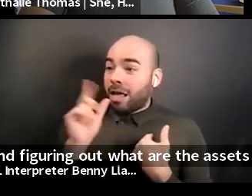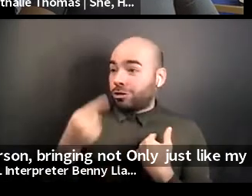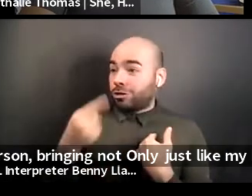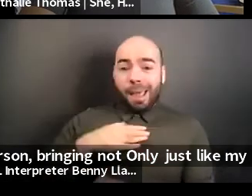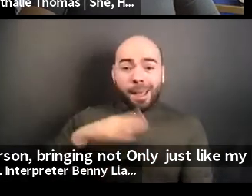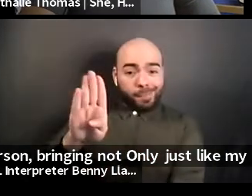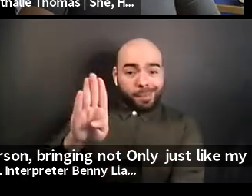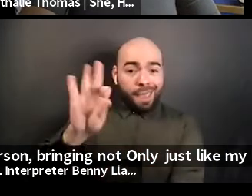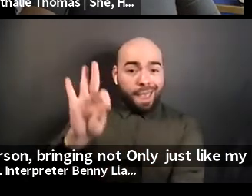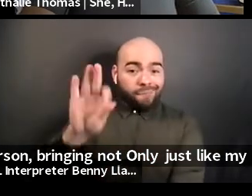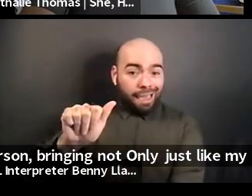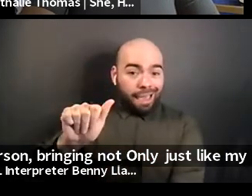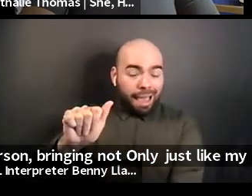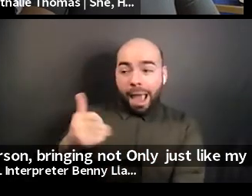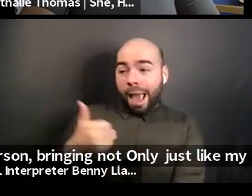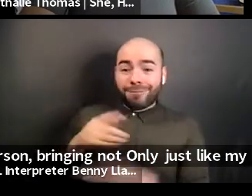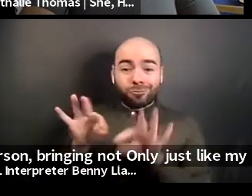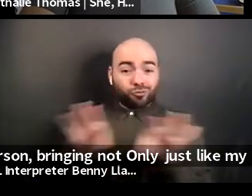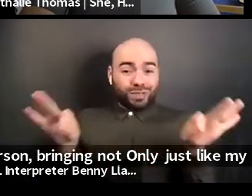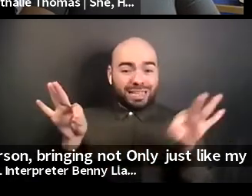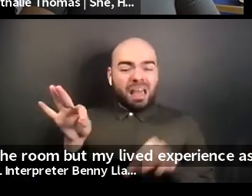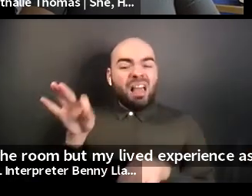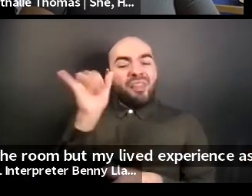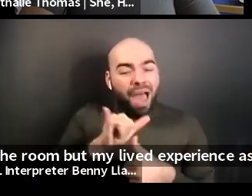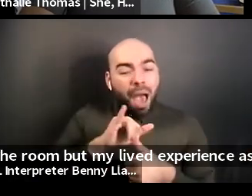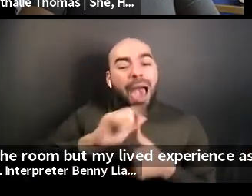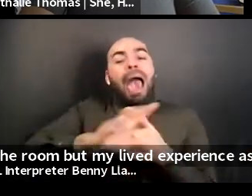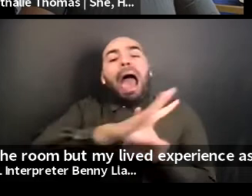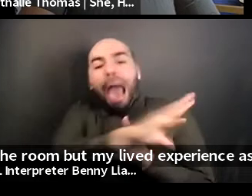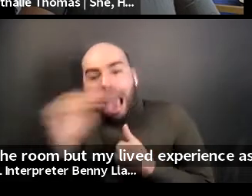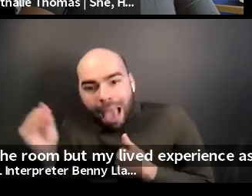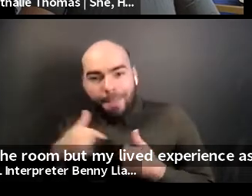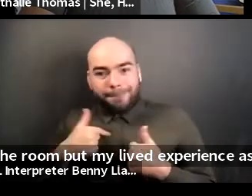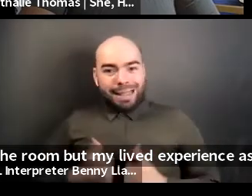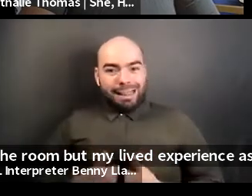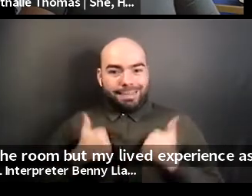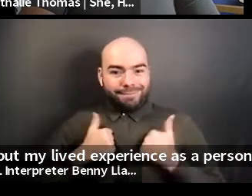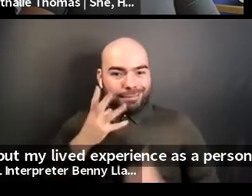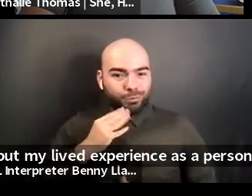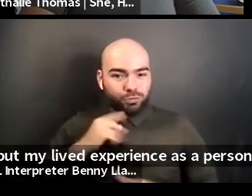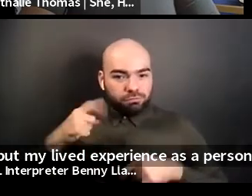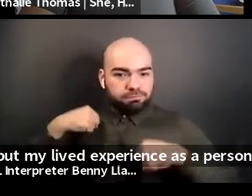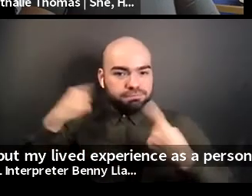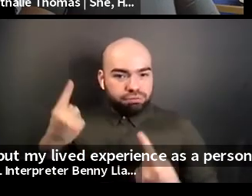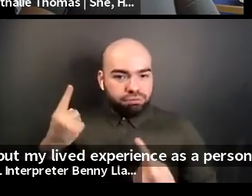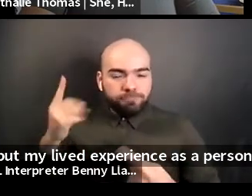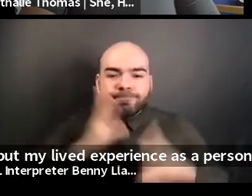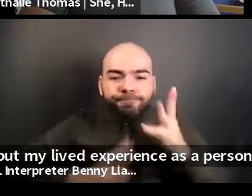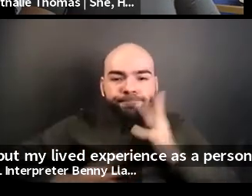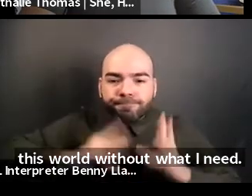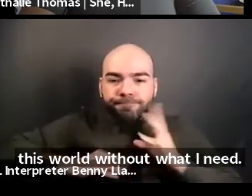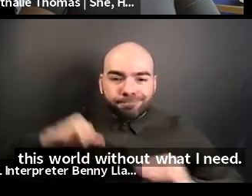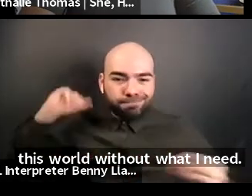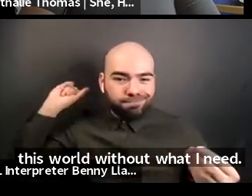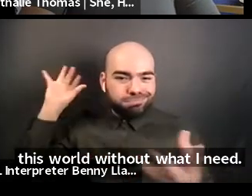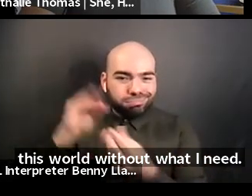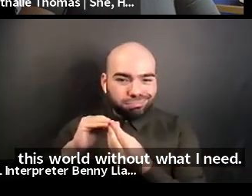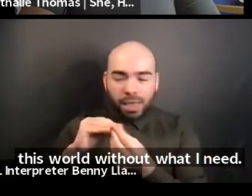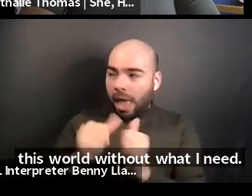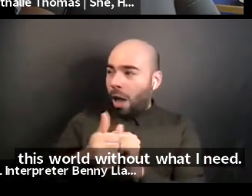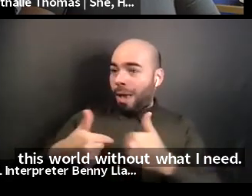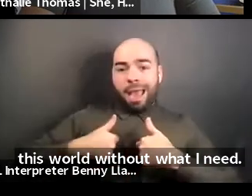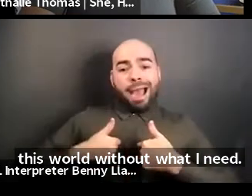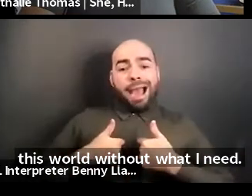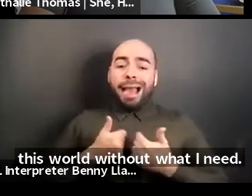my lived experience as a person moving through this world without what I need, when we actually have what we need